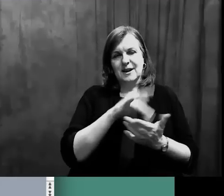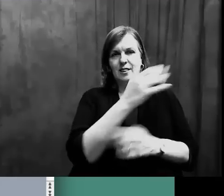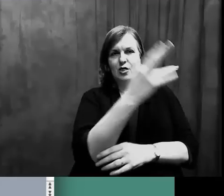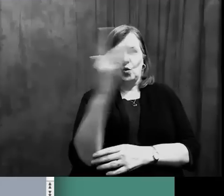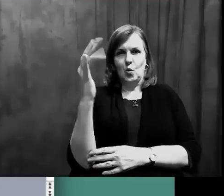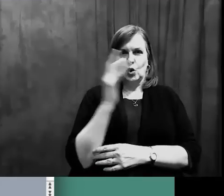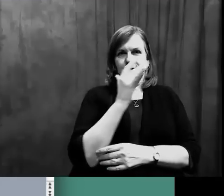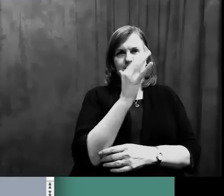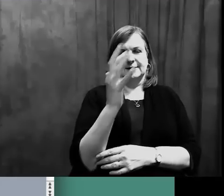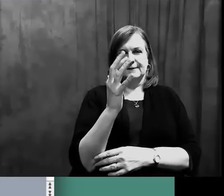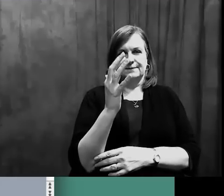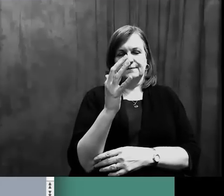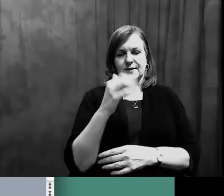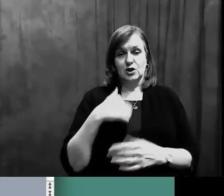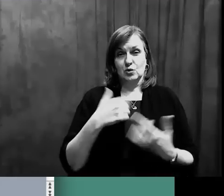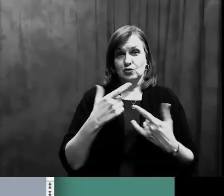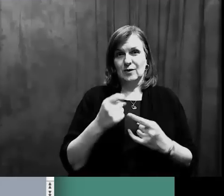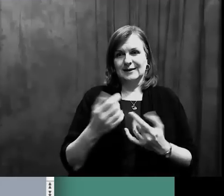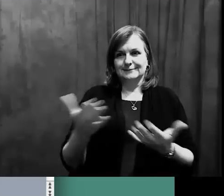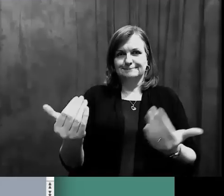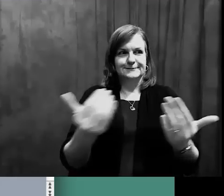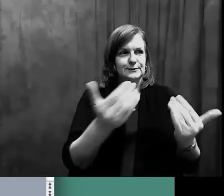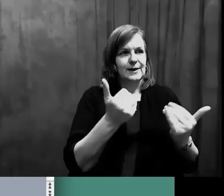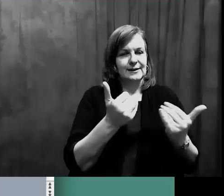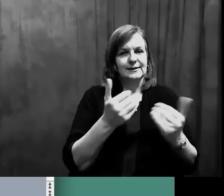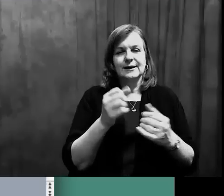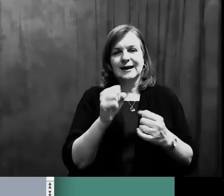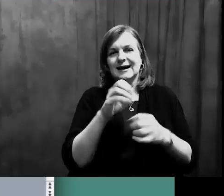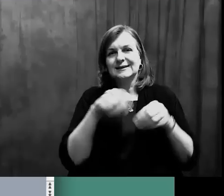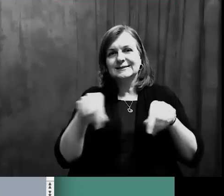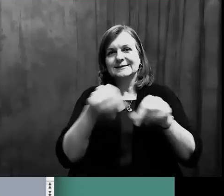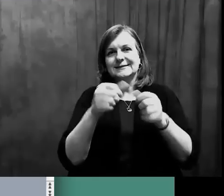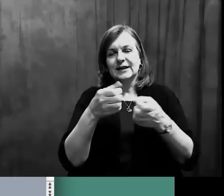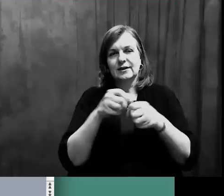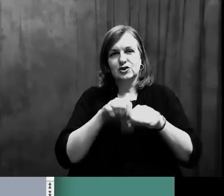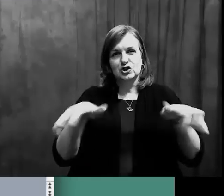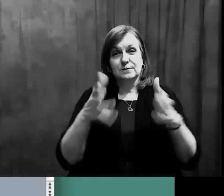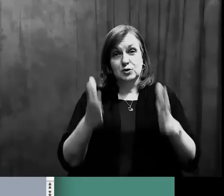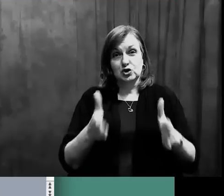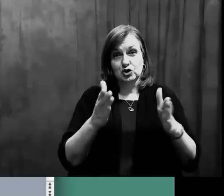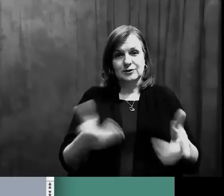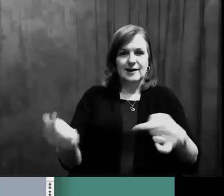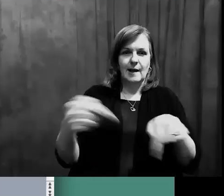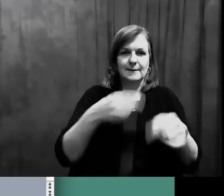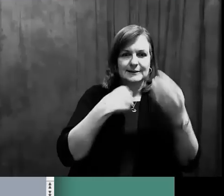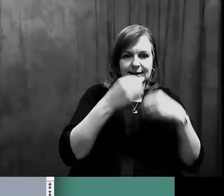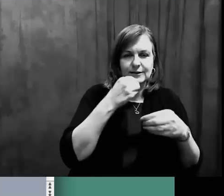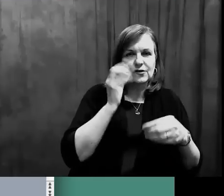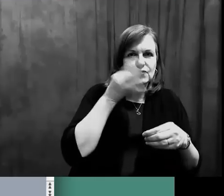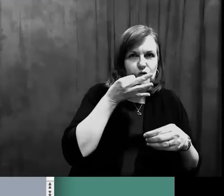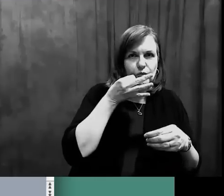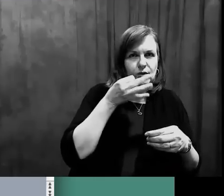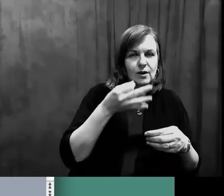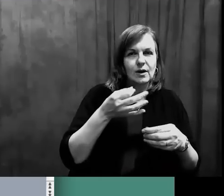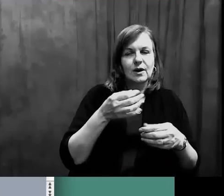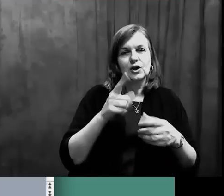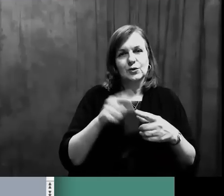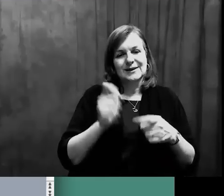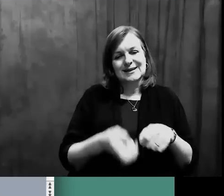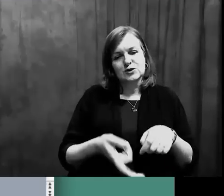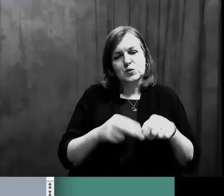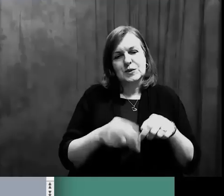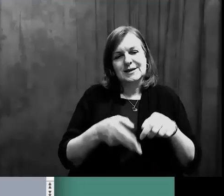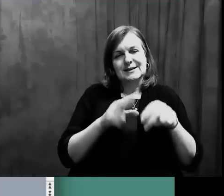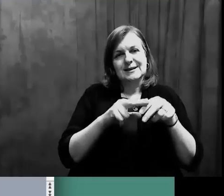sweet scent. Well, imagine that you're a plant in the middle of the woods, a tree in the middle of the woods, trying to attract a seed disperser.